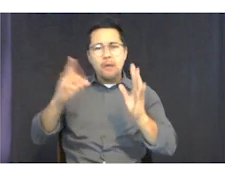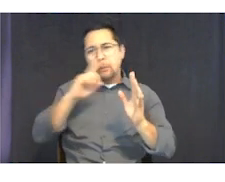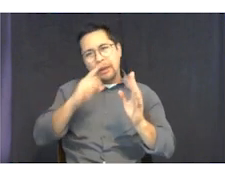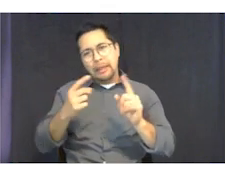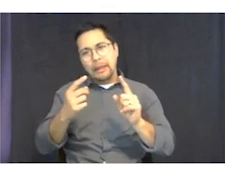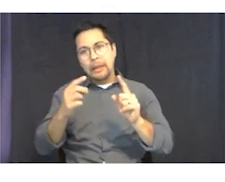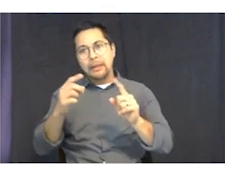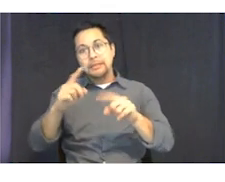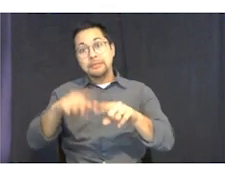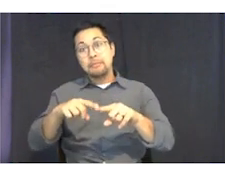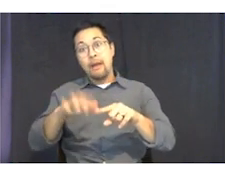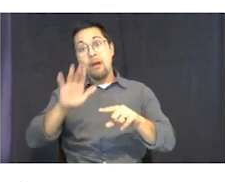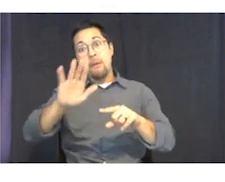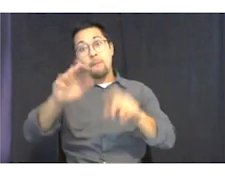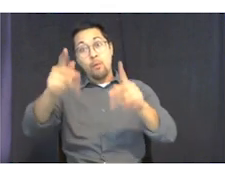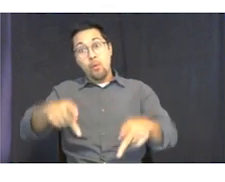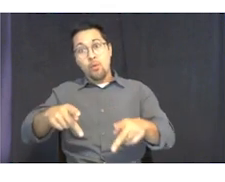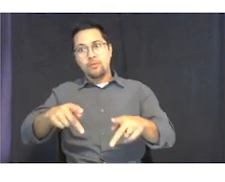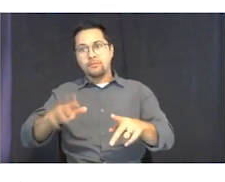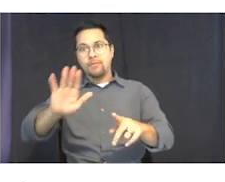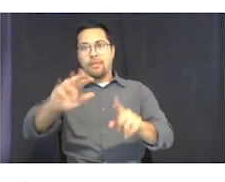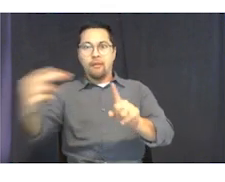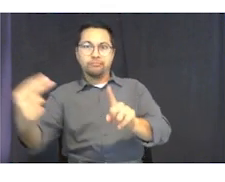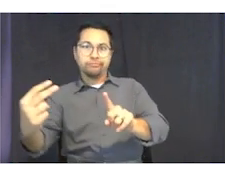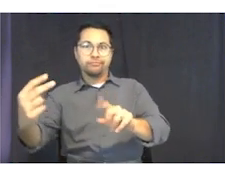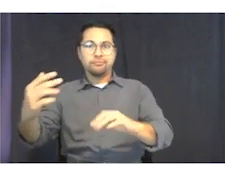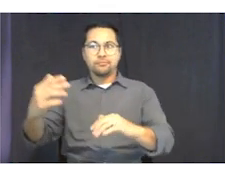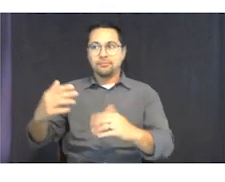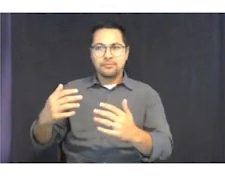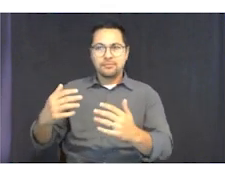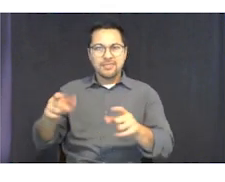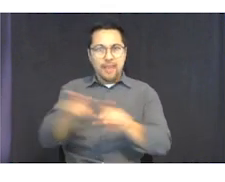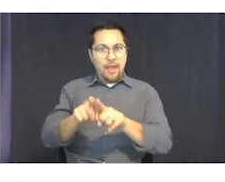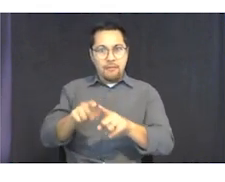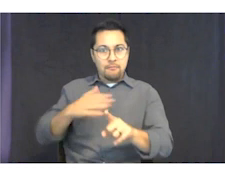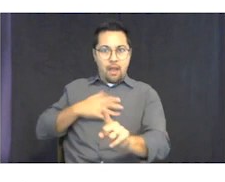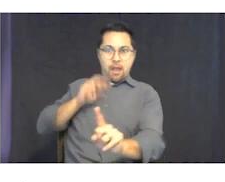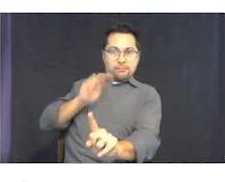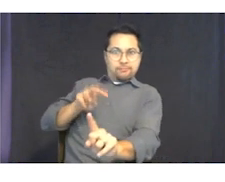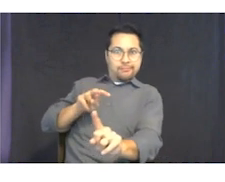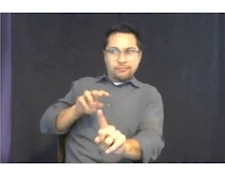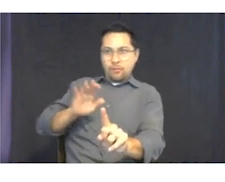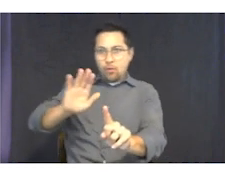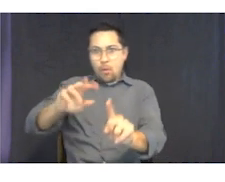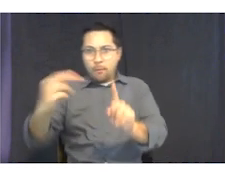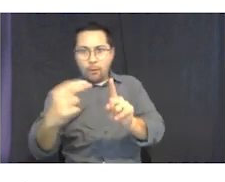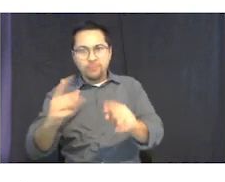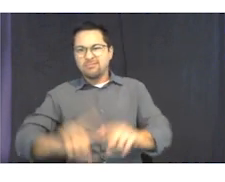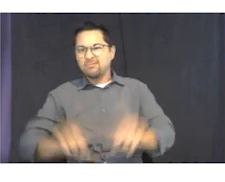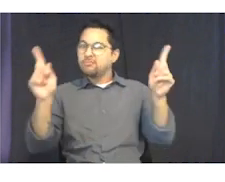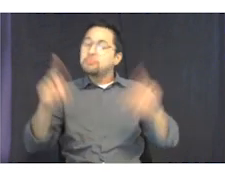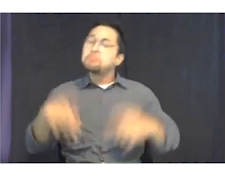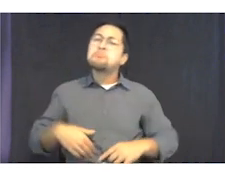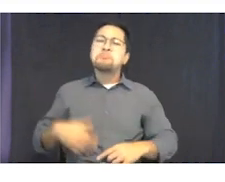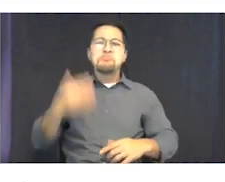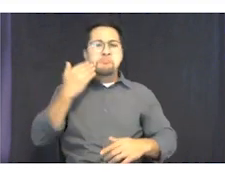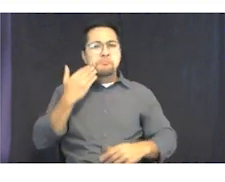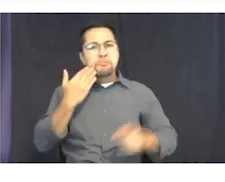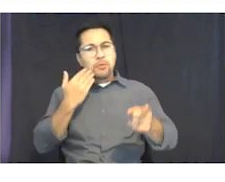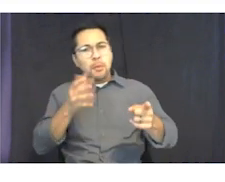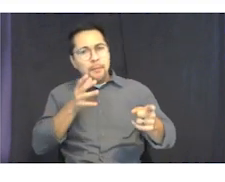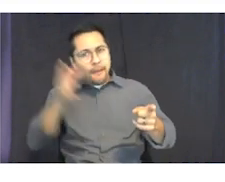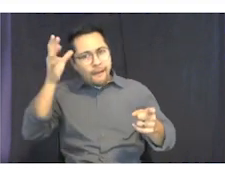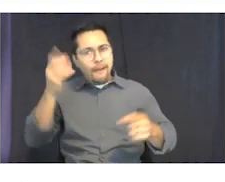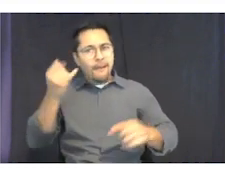may be a crisis to me may be different than what a crisis to you is. And I know as a parent, you're sitting there and you're thinking,